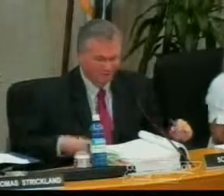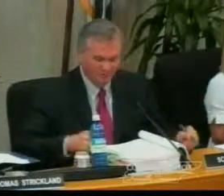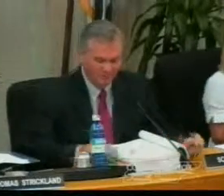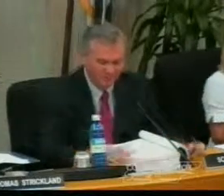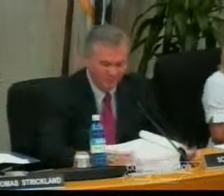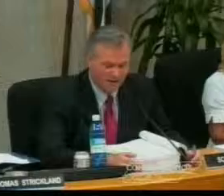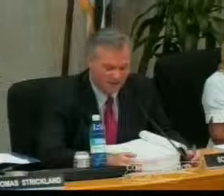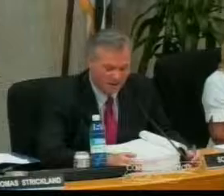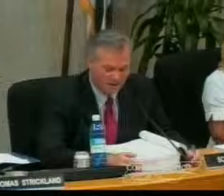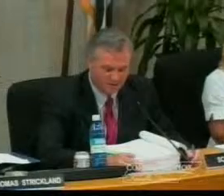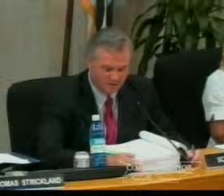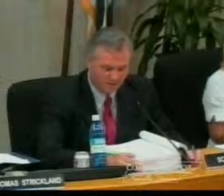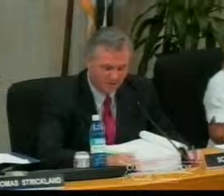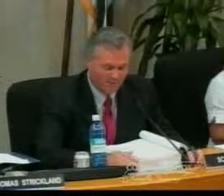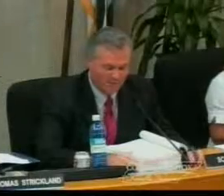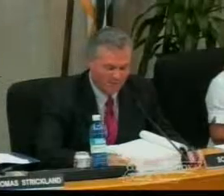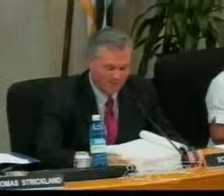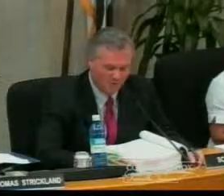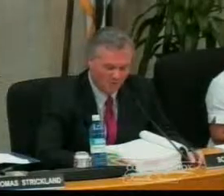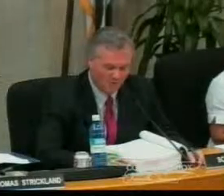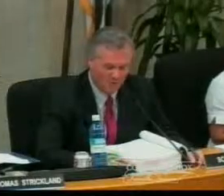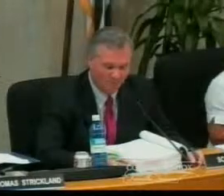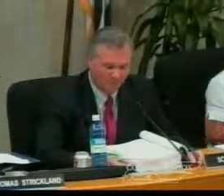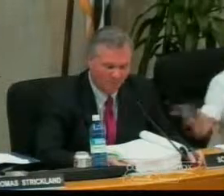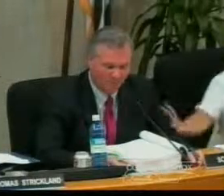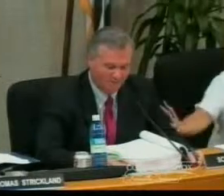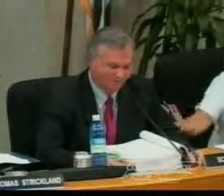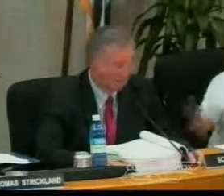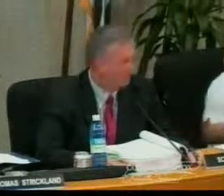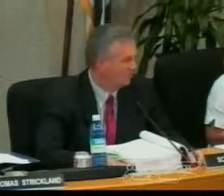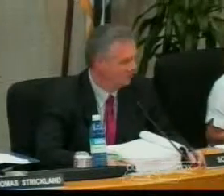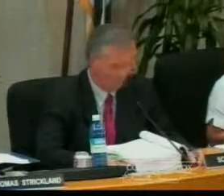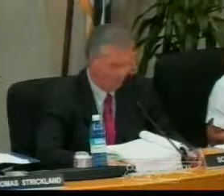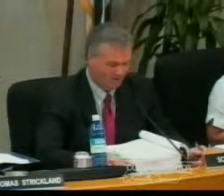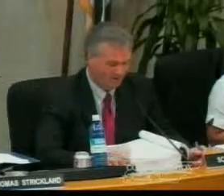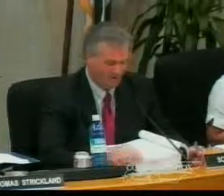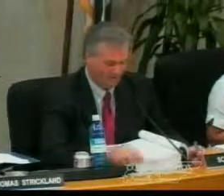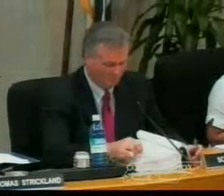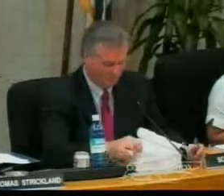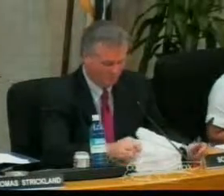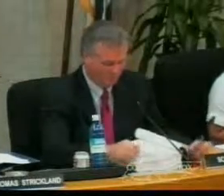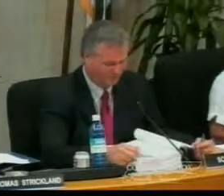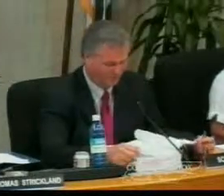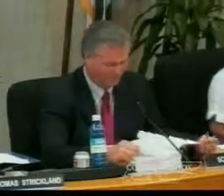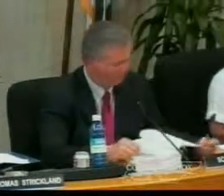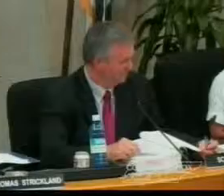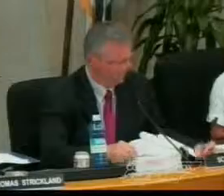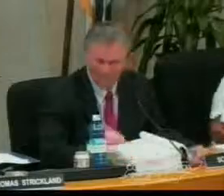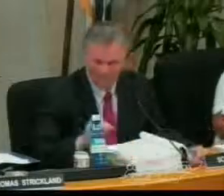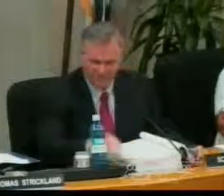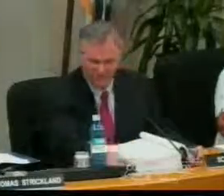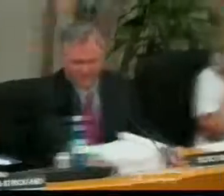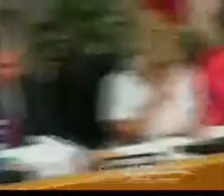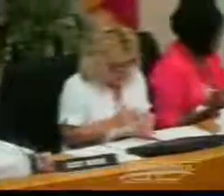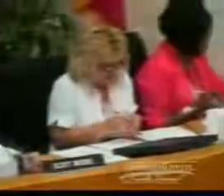Any more discussion? All in favor say aye. Opposed, no. Passes unanimous. We have a couple people signed up for